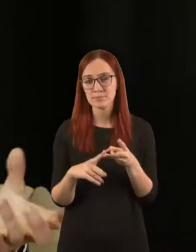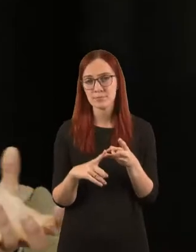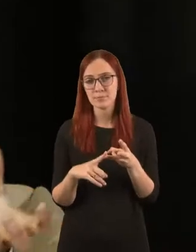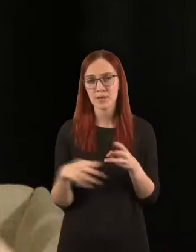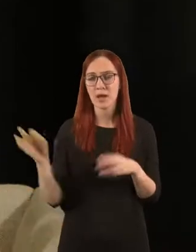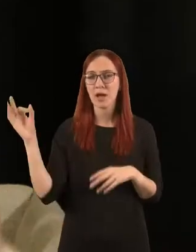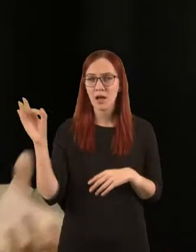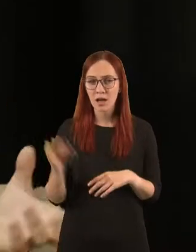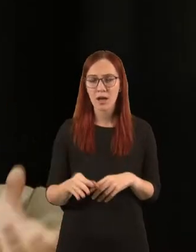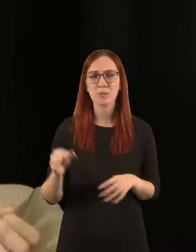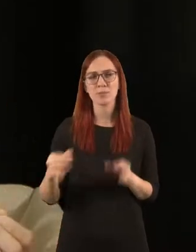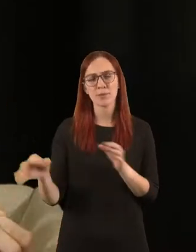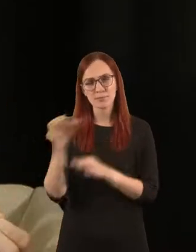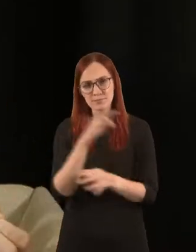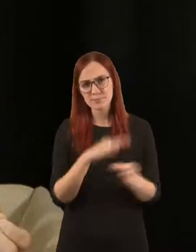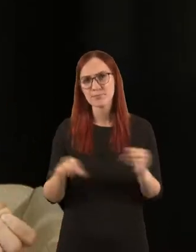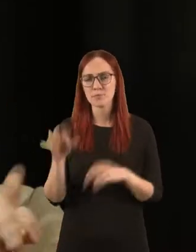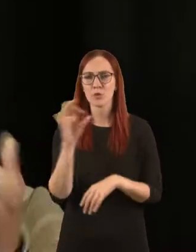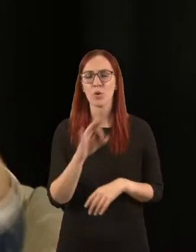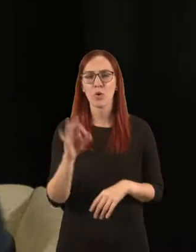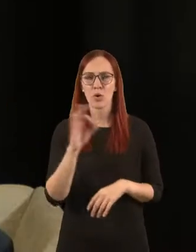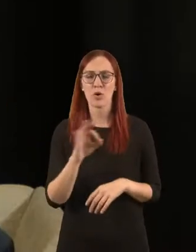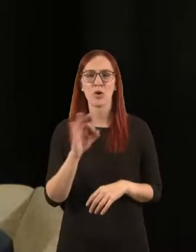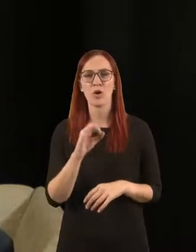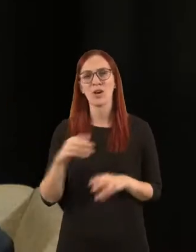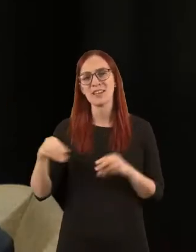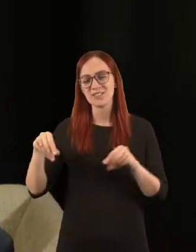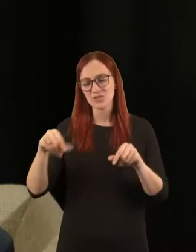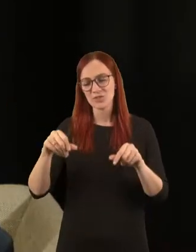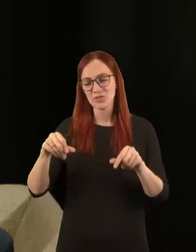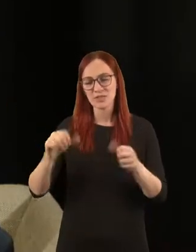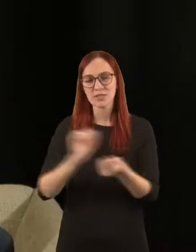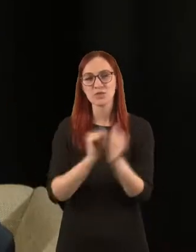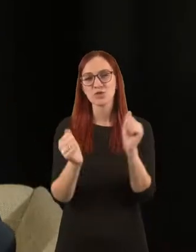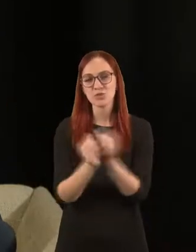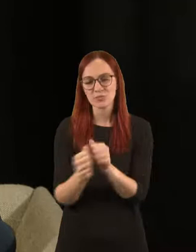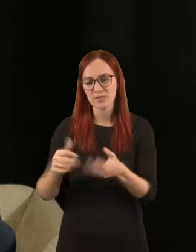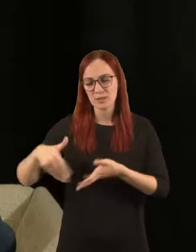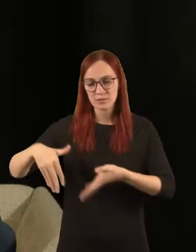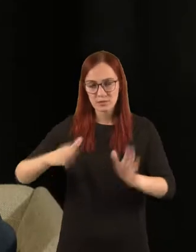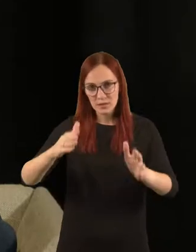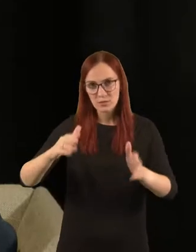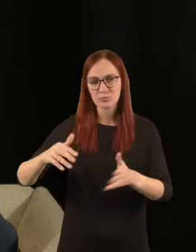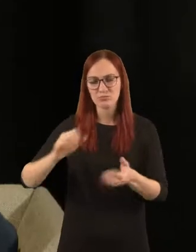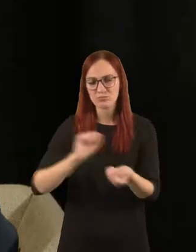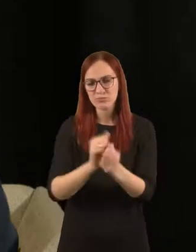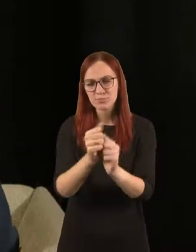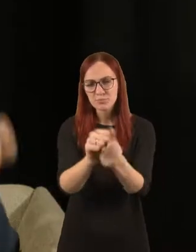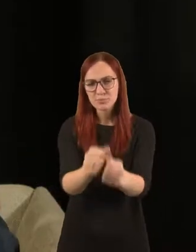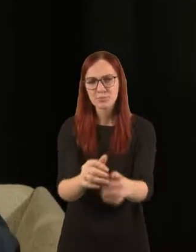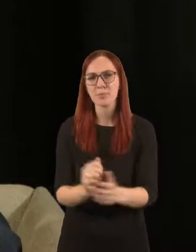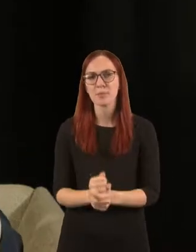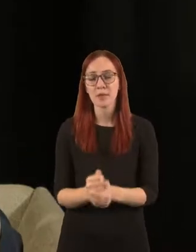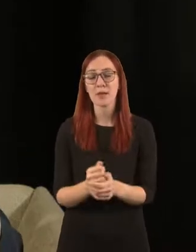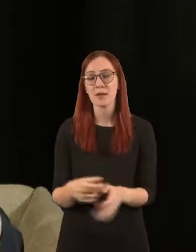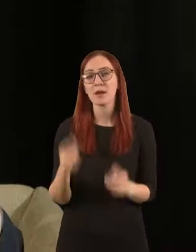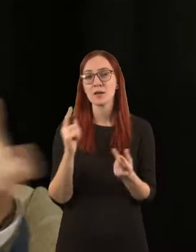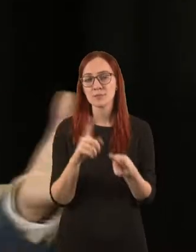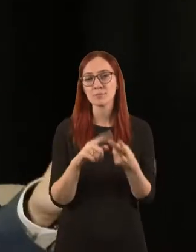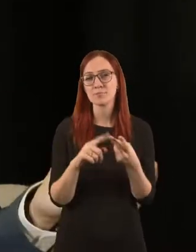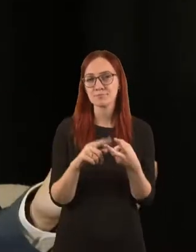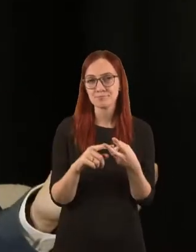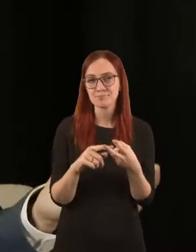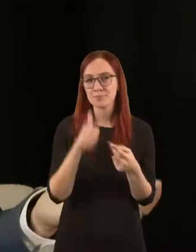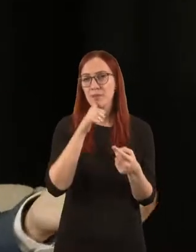allowed others to use this shared space. And then when it comes to infrastructure and gravel roads,